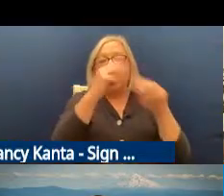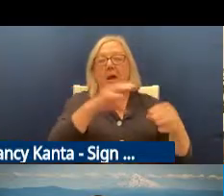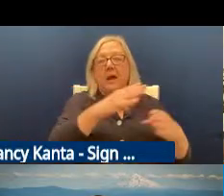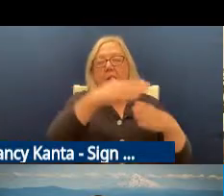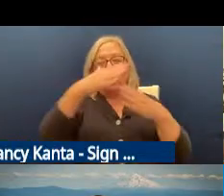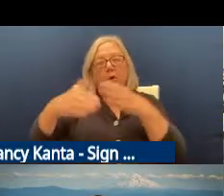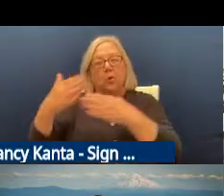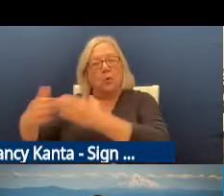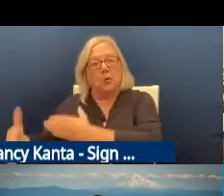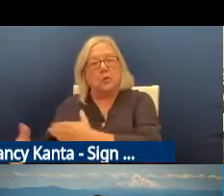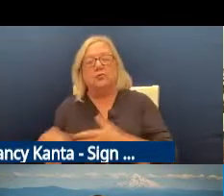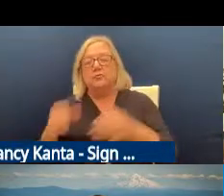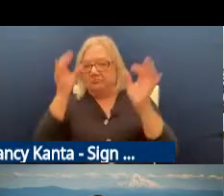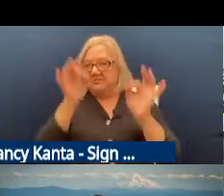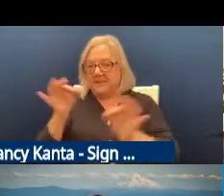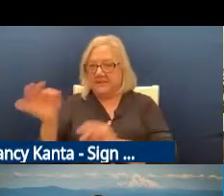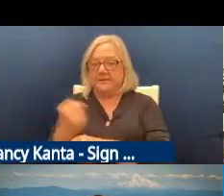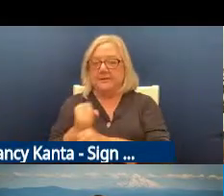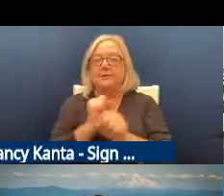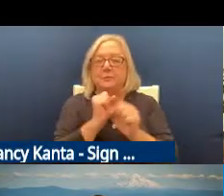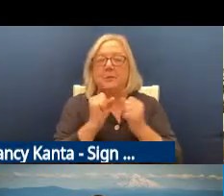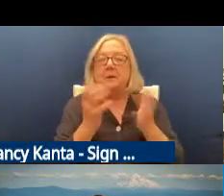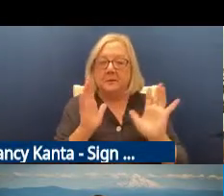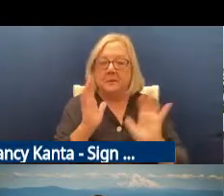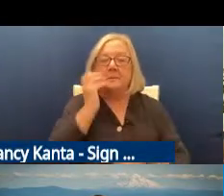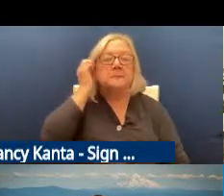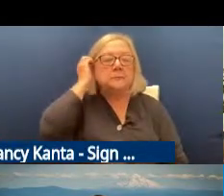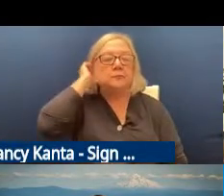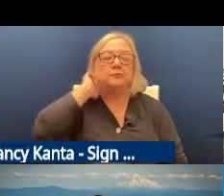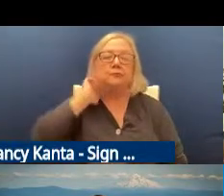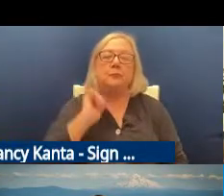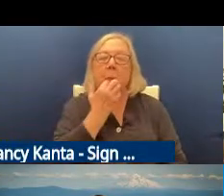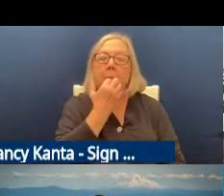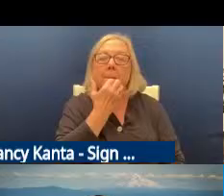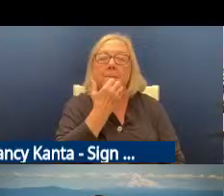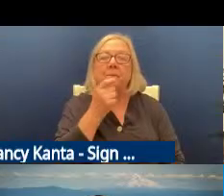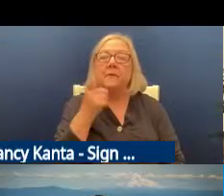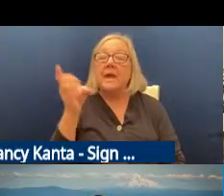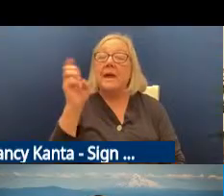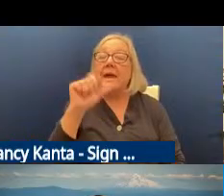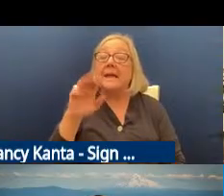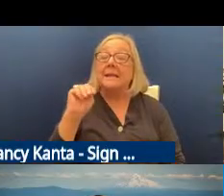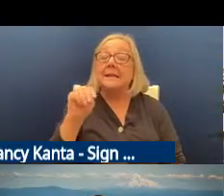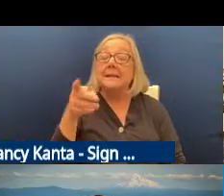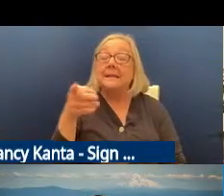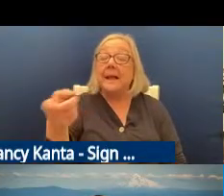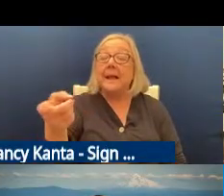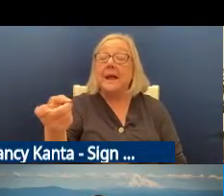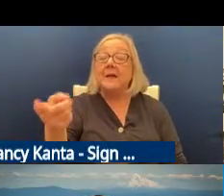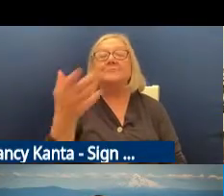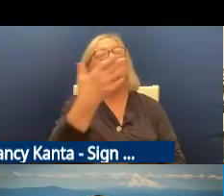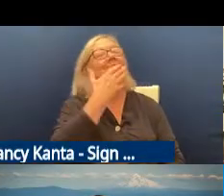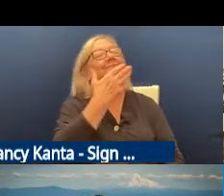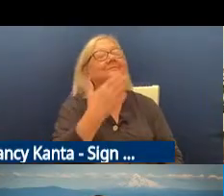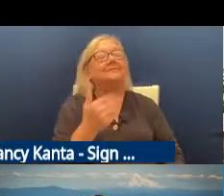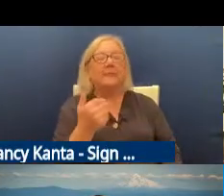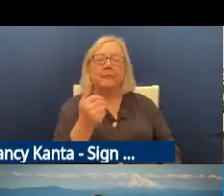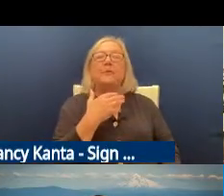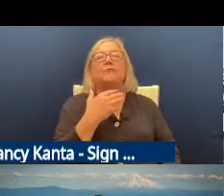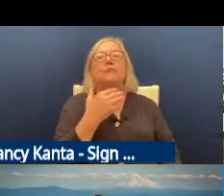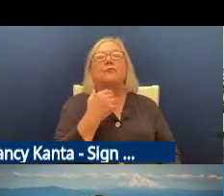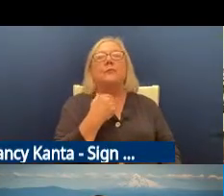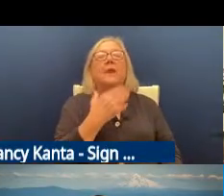Sam Dessou here, or representative. Oh, there you are, Sam. Please go. Yes, I appreciate it. Thank you for giving